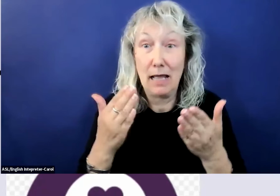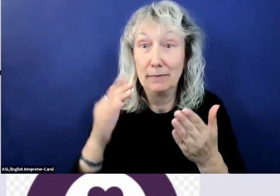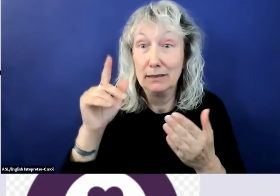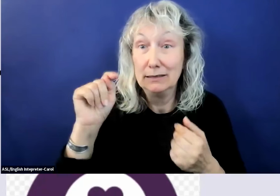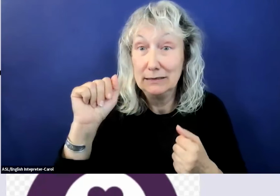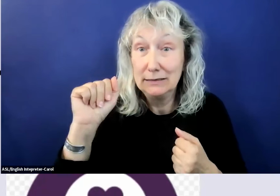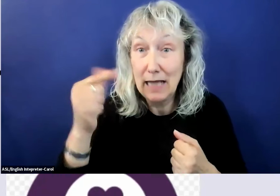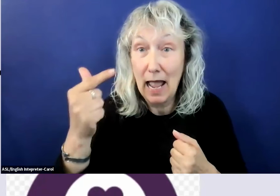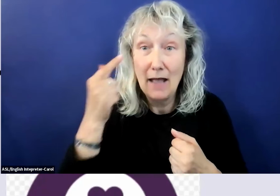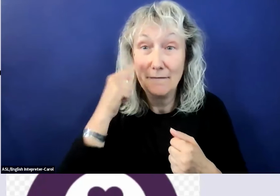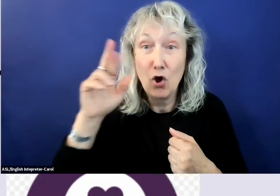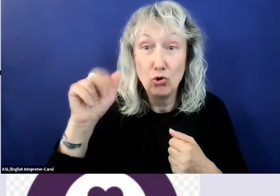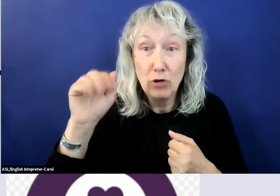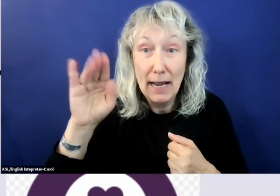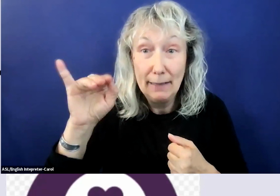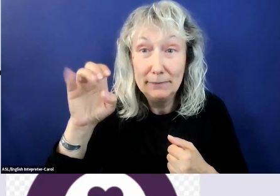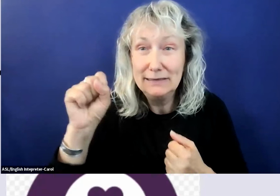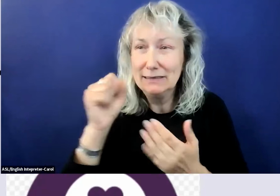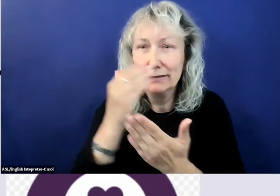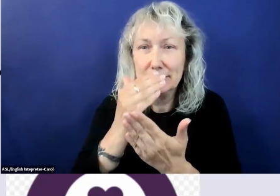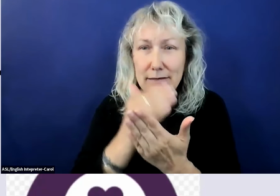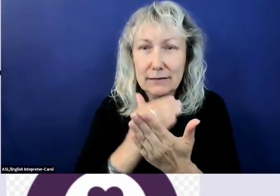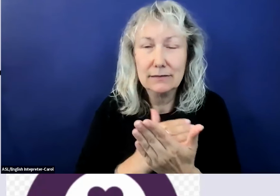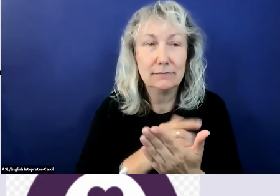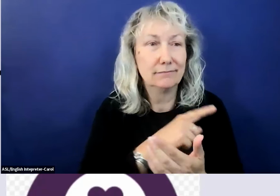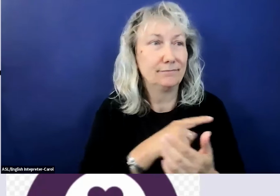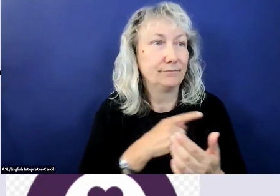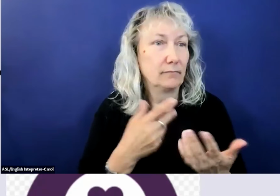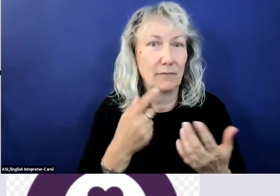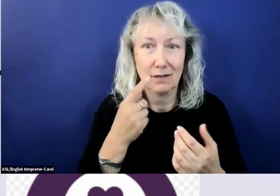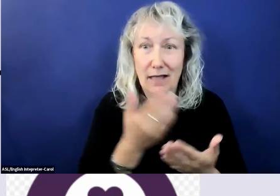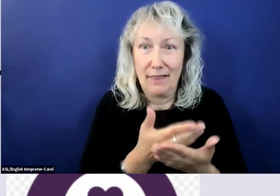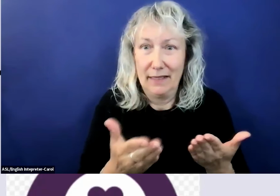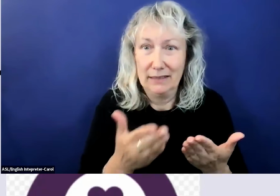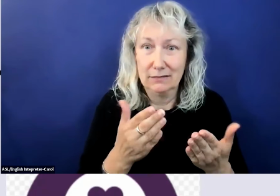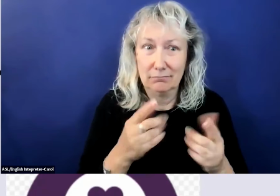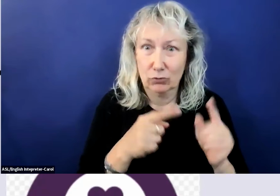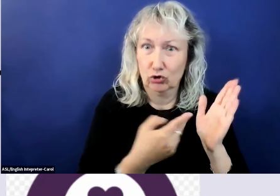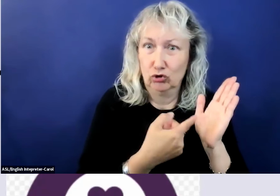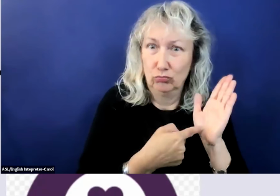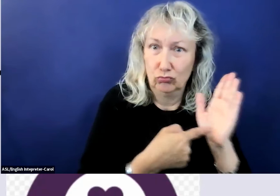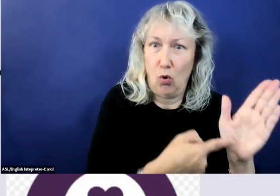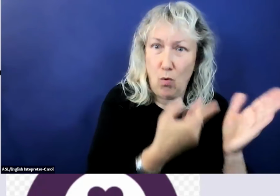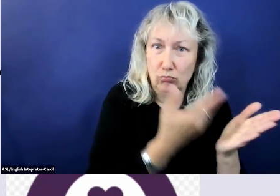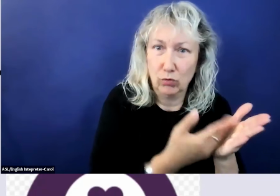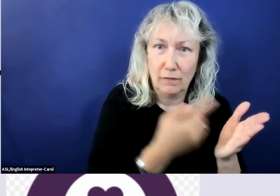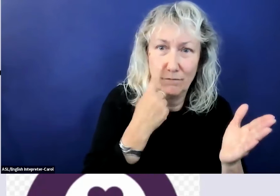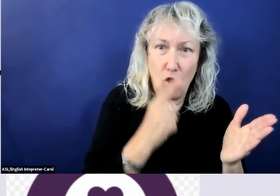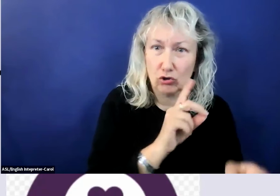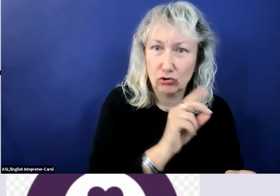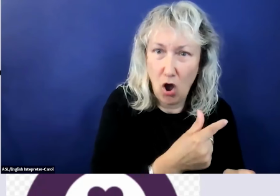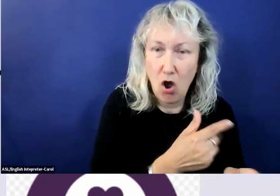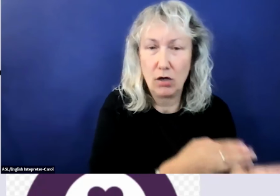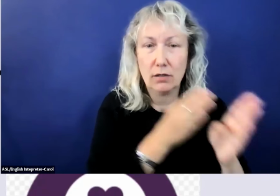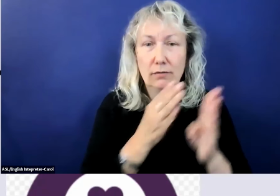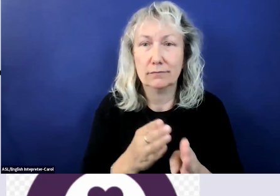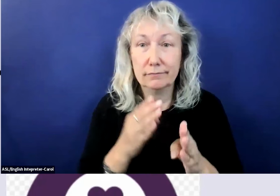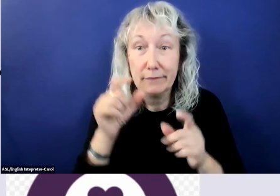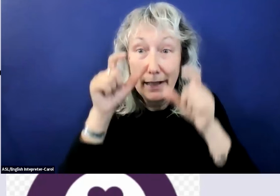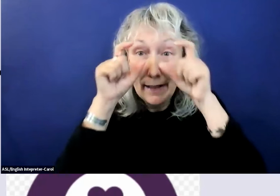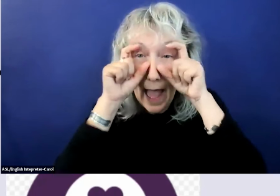tags, things like extra hearing aid batteries, canes, walkers, eyeglasses, dentures, and